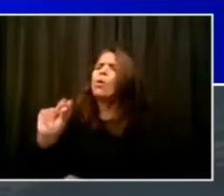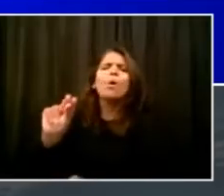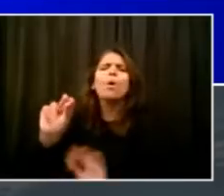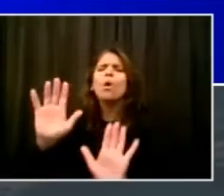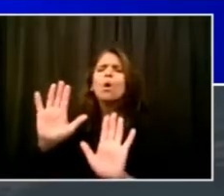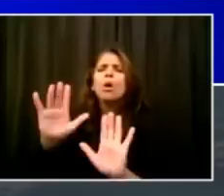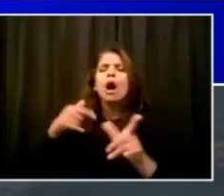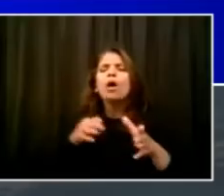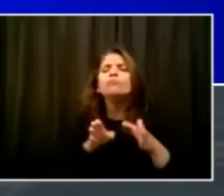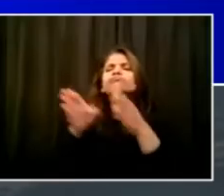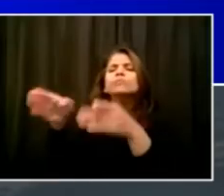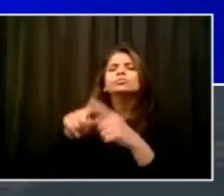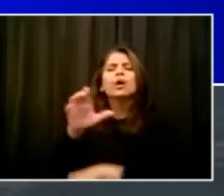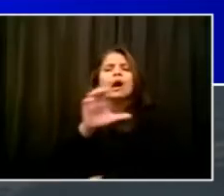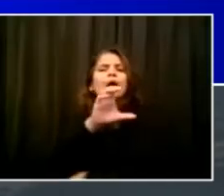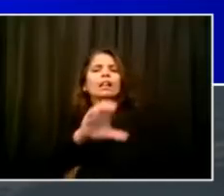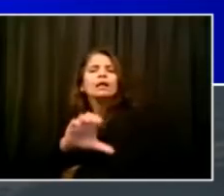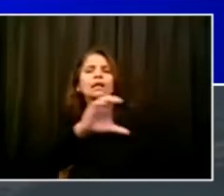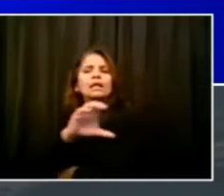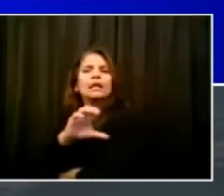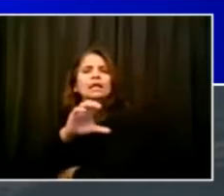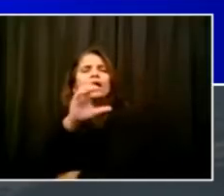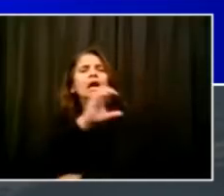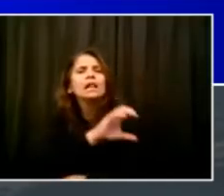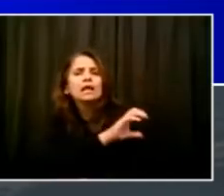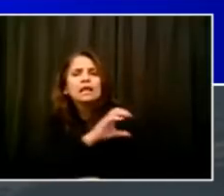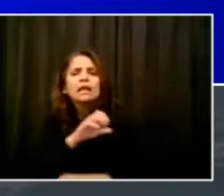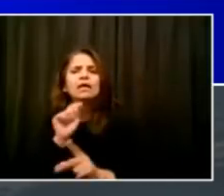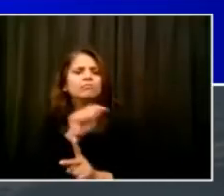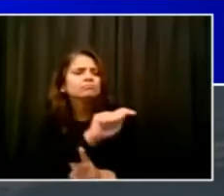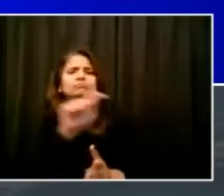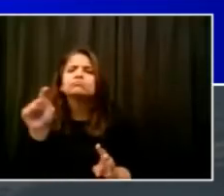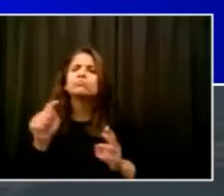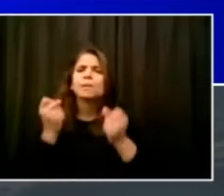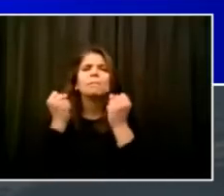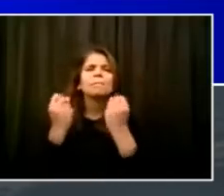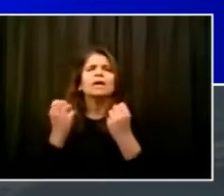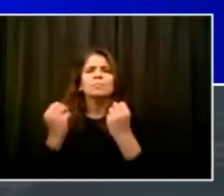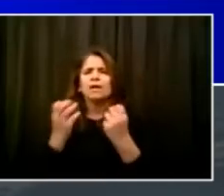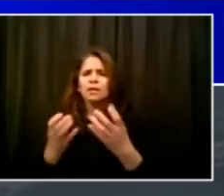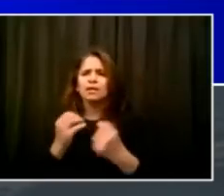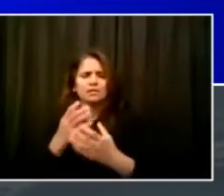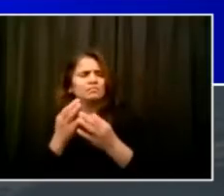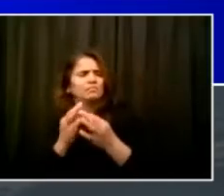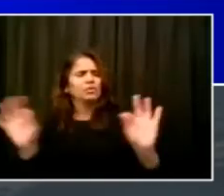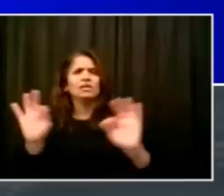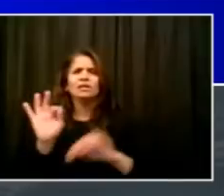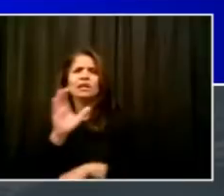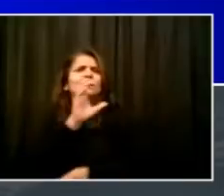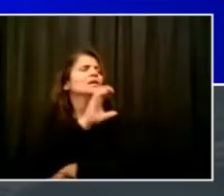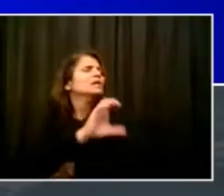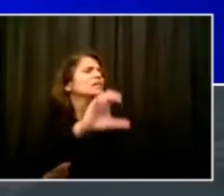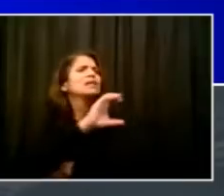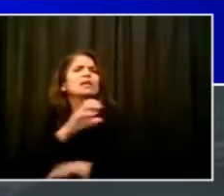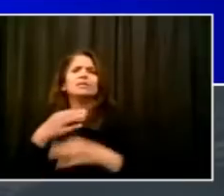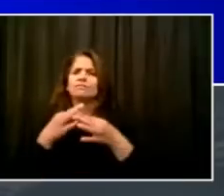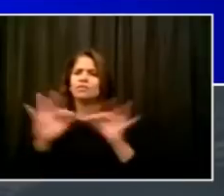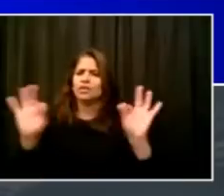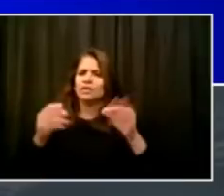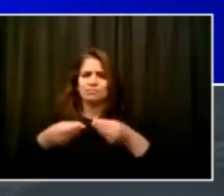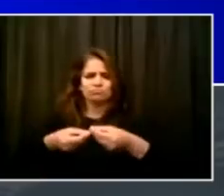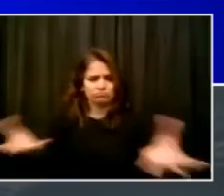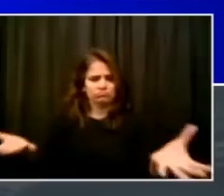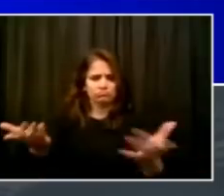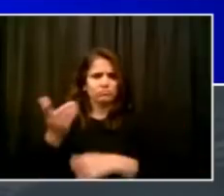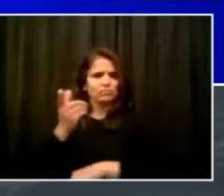1,000 New York City facilities in the Vaccines for Children program. Health and Hospitals is offering vaccinations